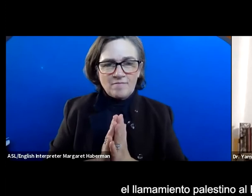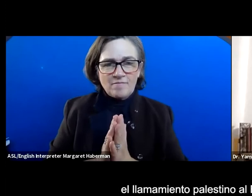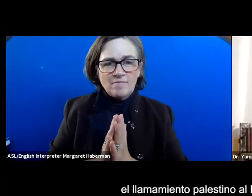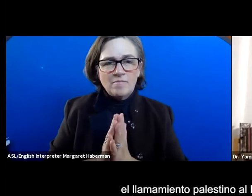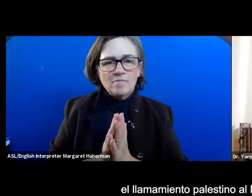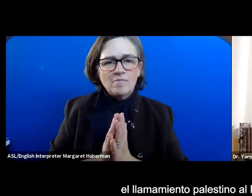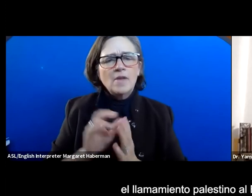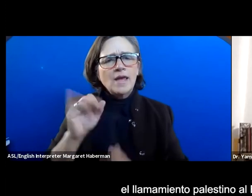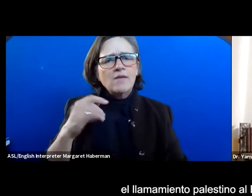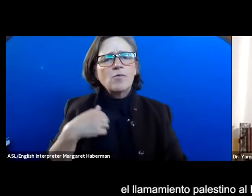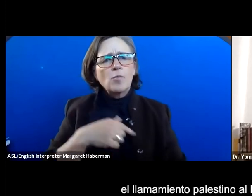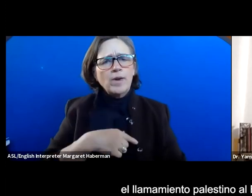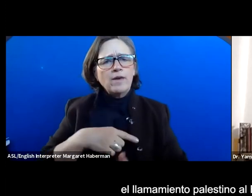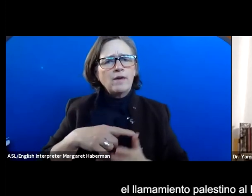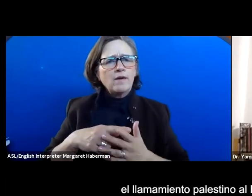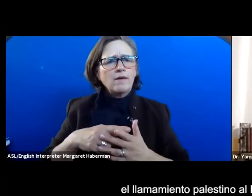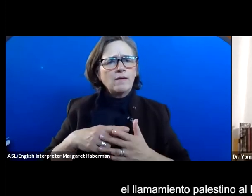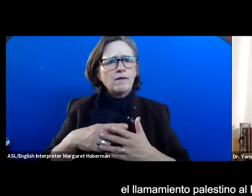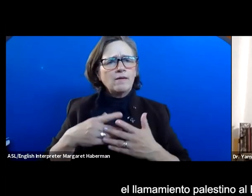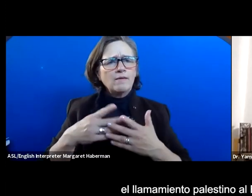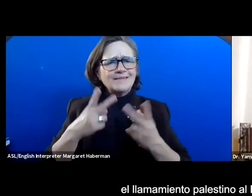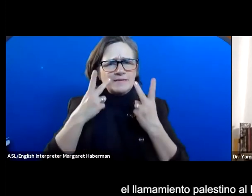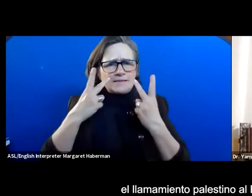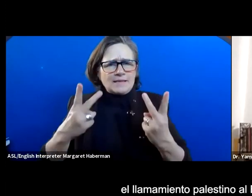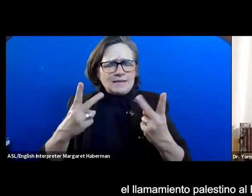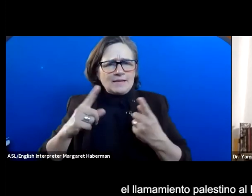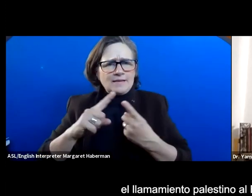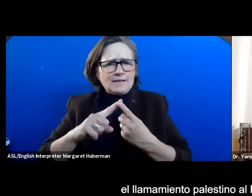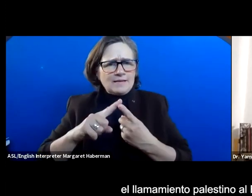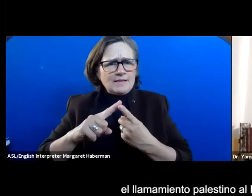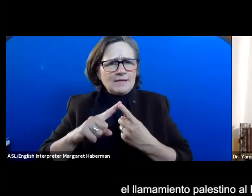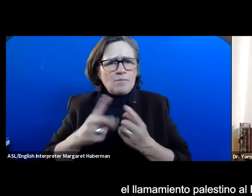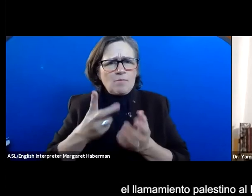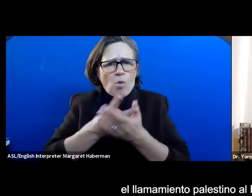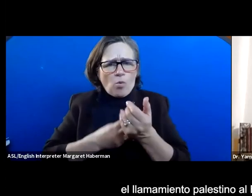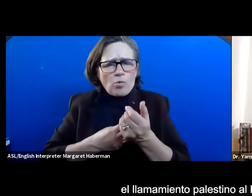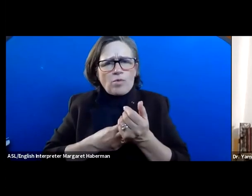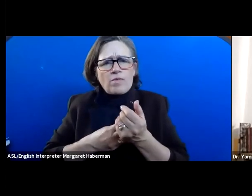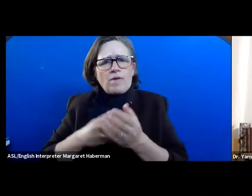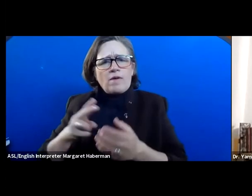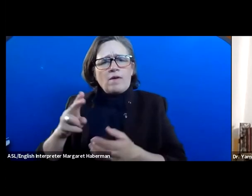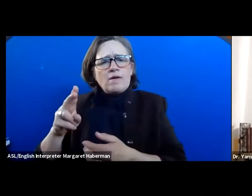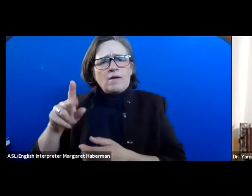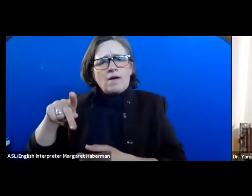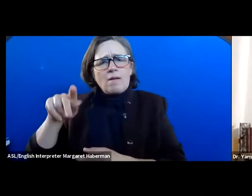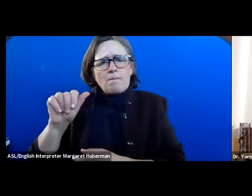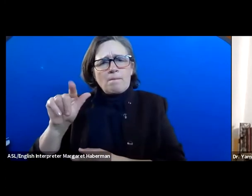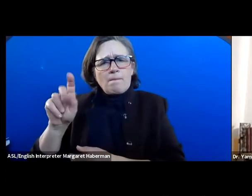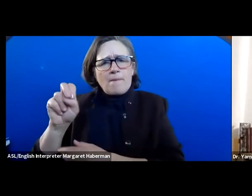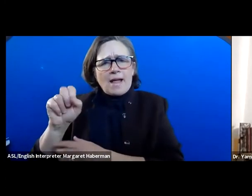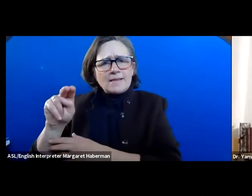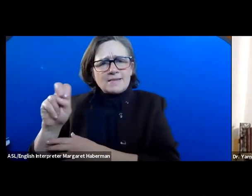the Palestinian call for BDS, for boycott, divestment, and sanctions in the US, is creating